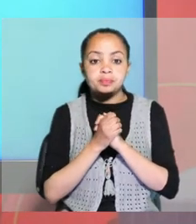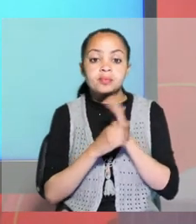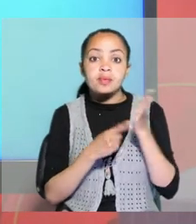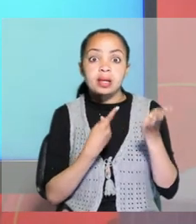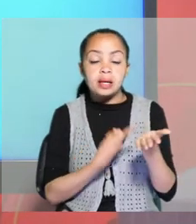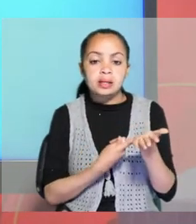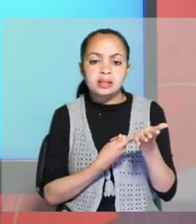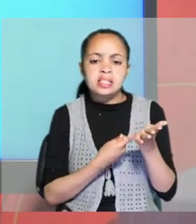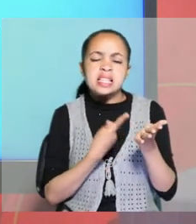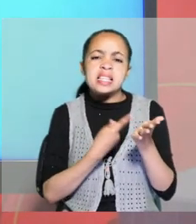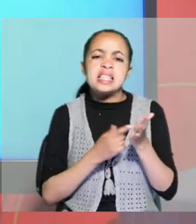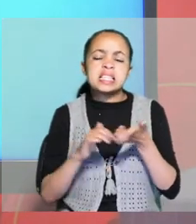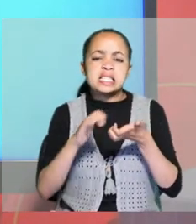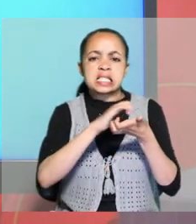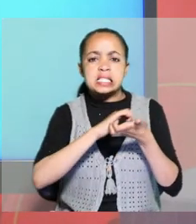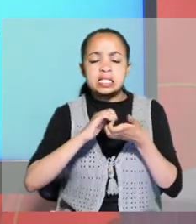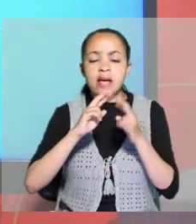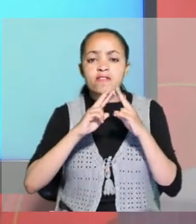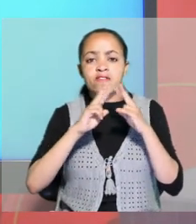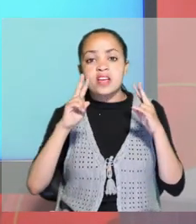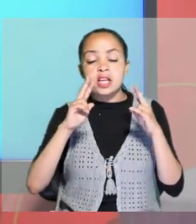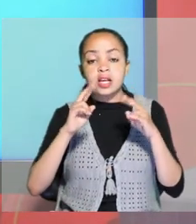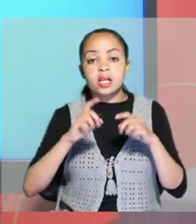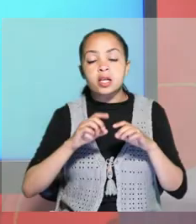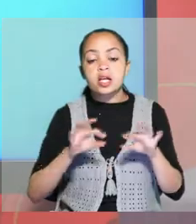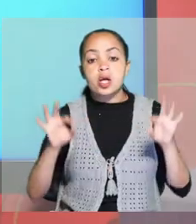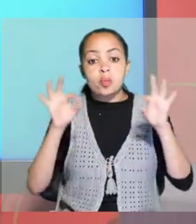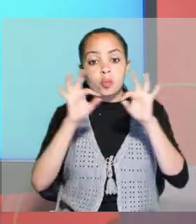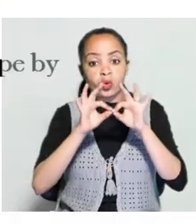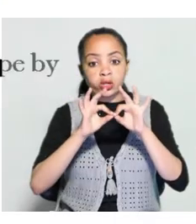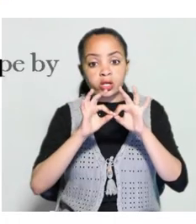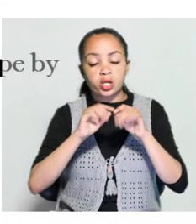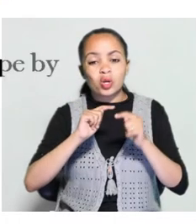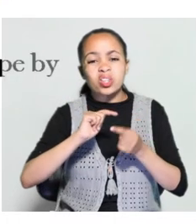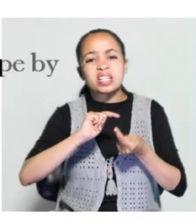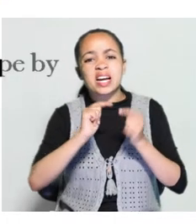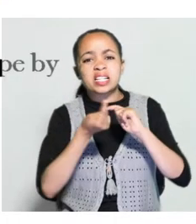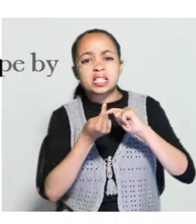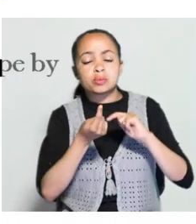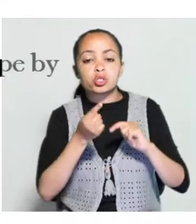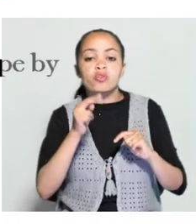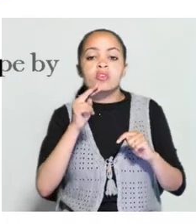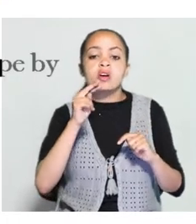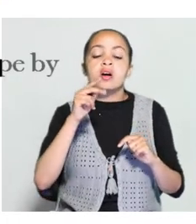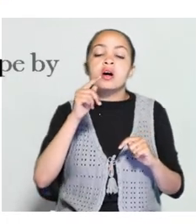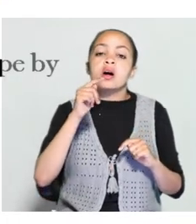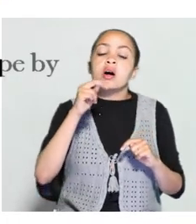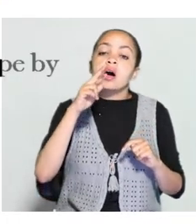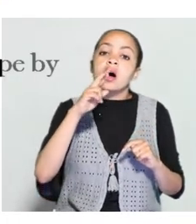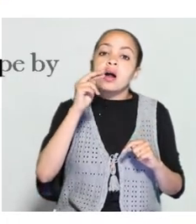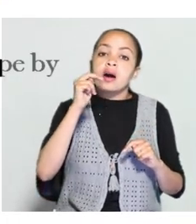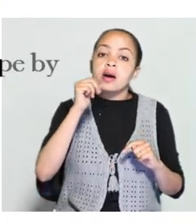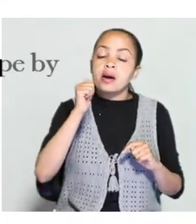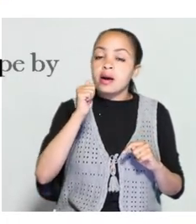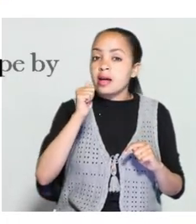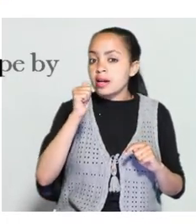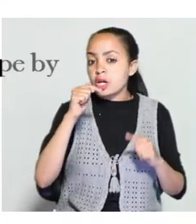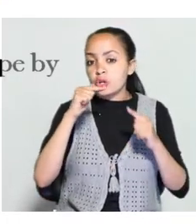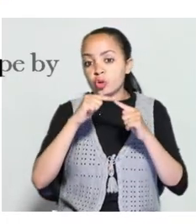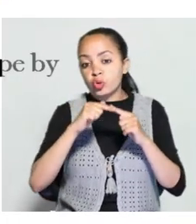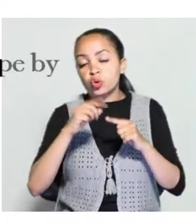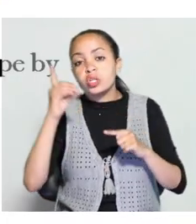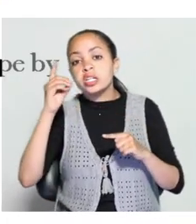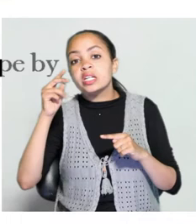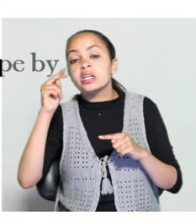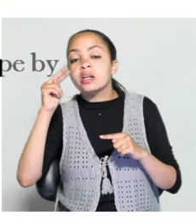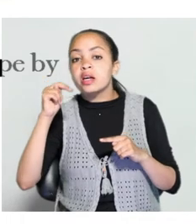Here, this enzyme is very important in transcription of RNA to that of DNA. Here,